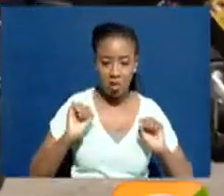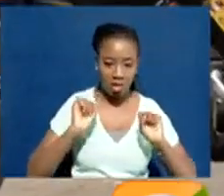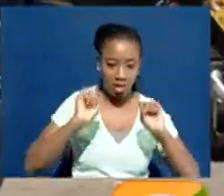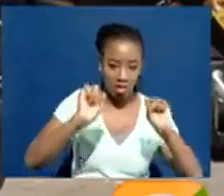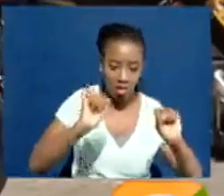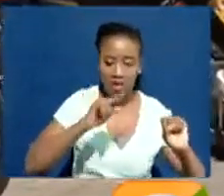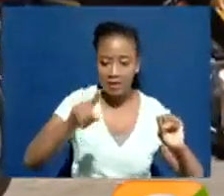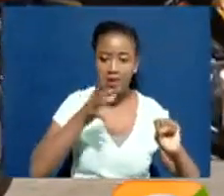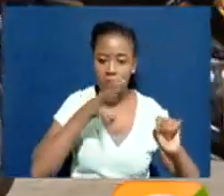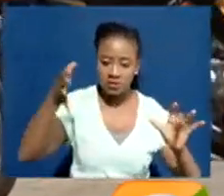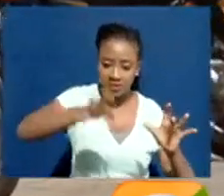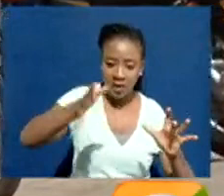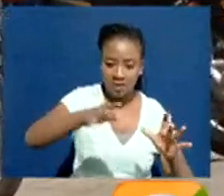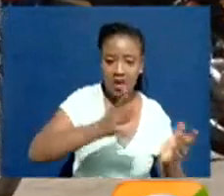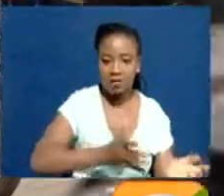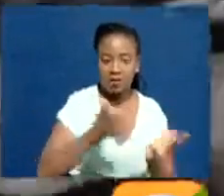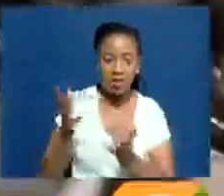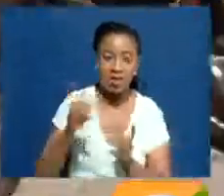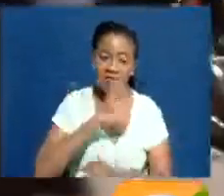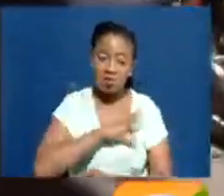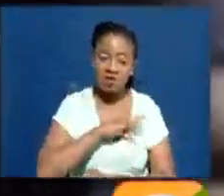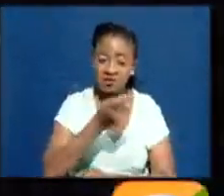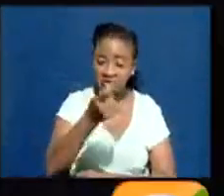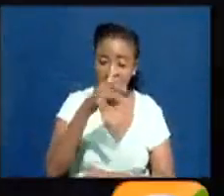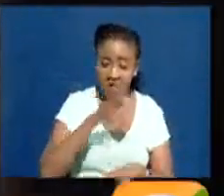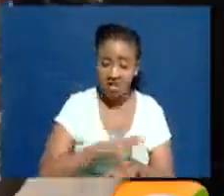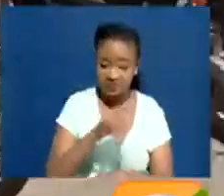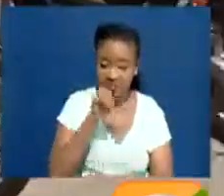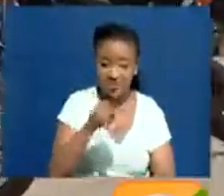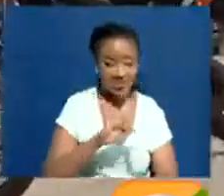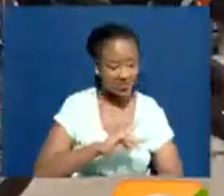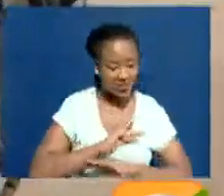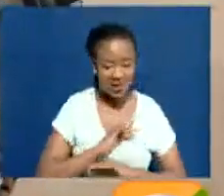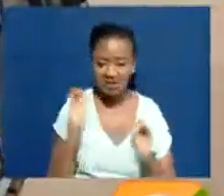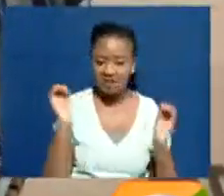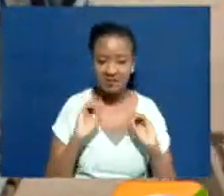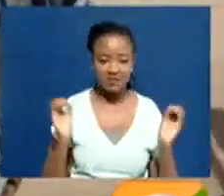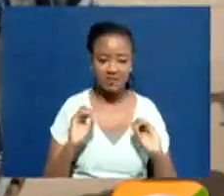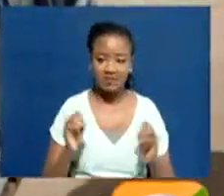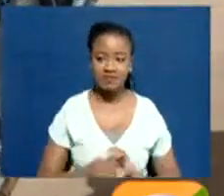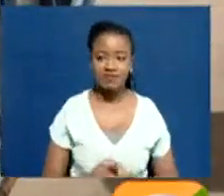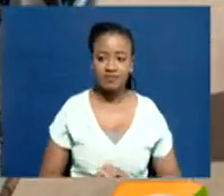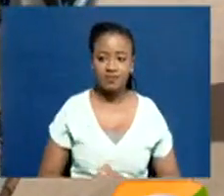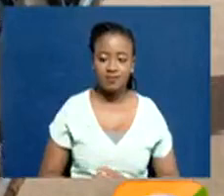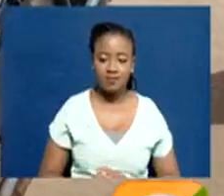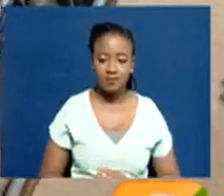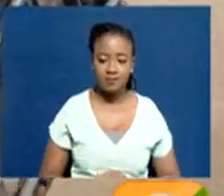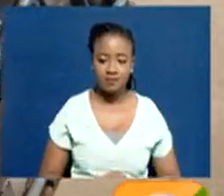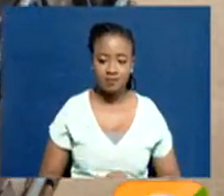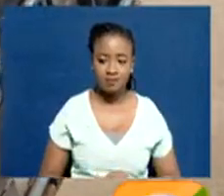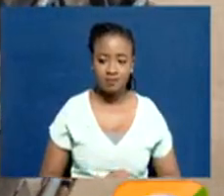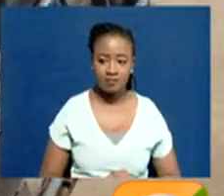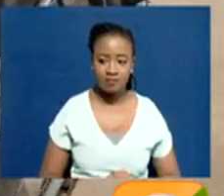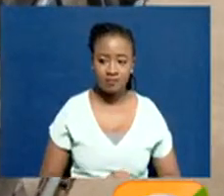his clients. He says that little he earns from the water business is not enough to support his family and at the same time pay for